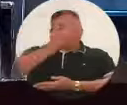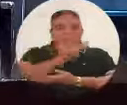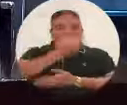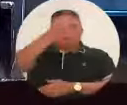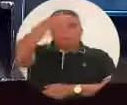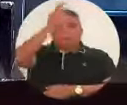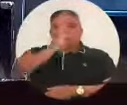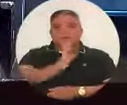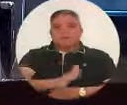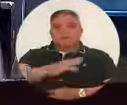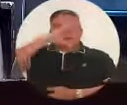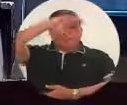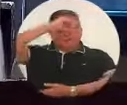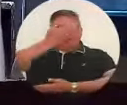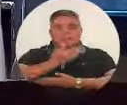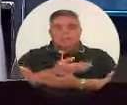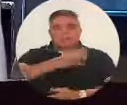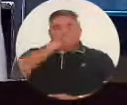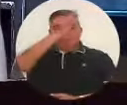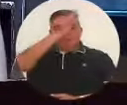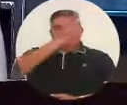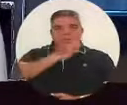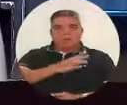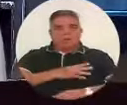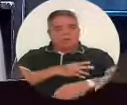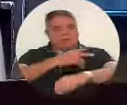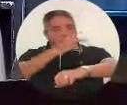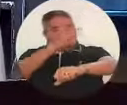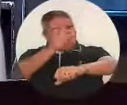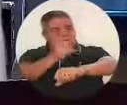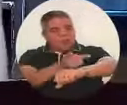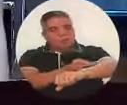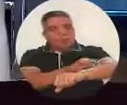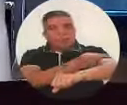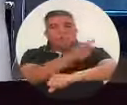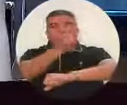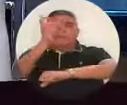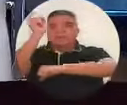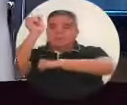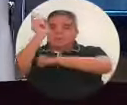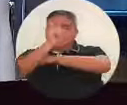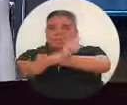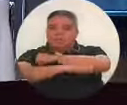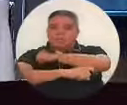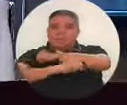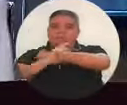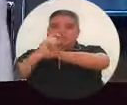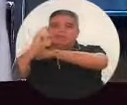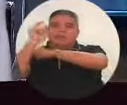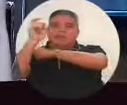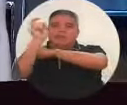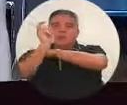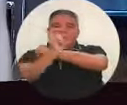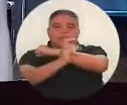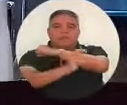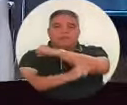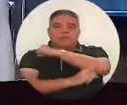name. Son of God, Son of Man, Lamb that was